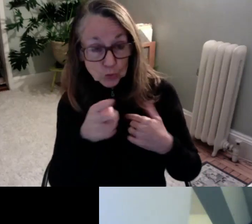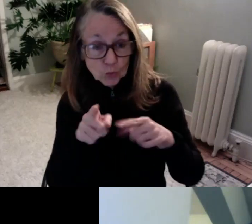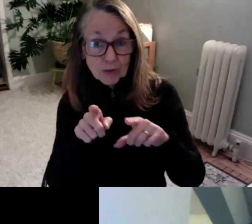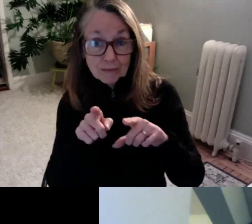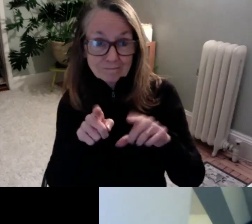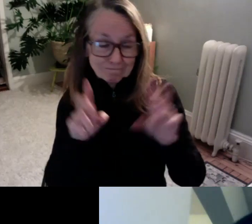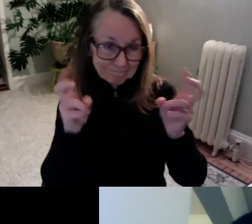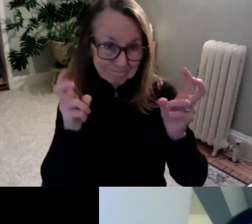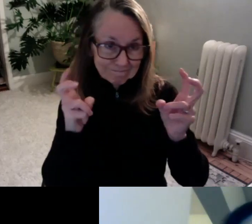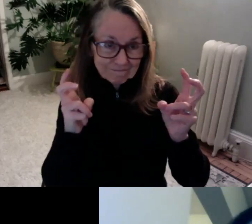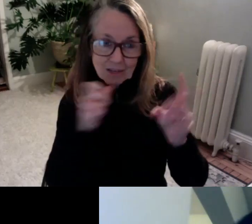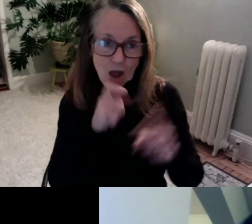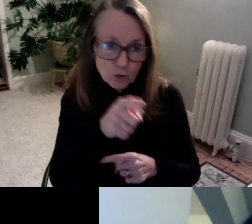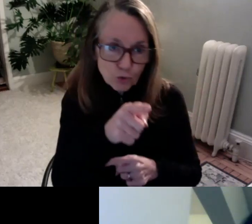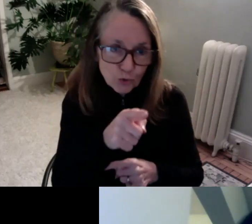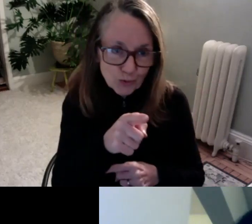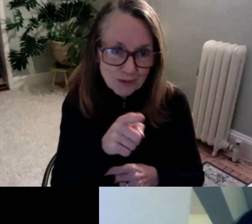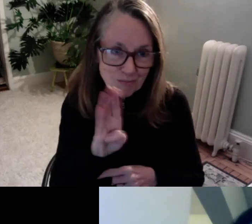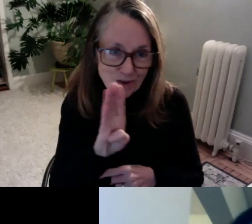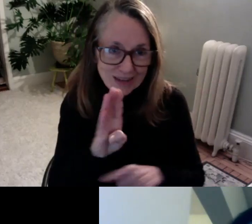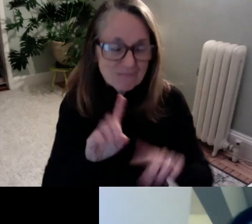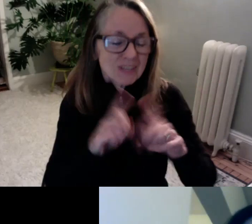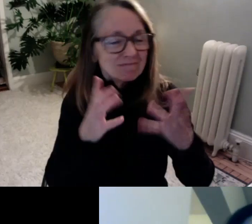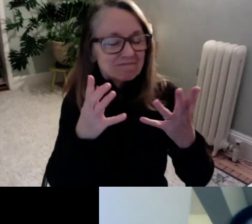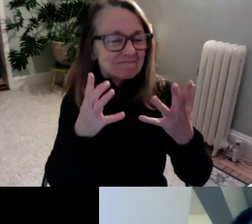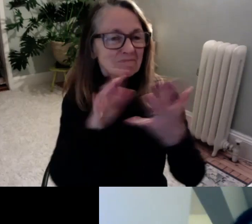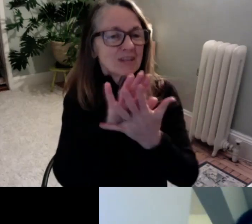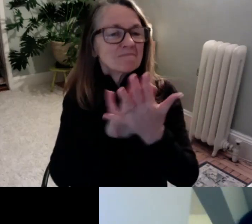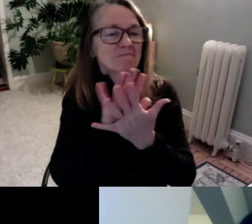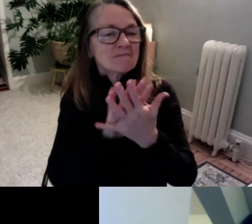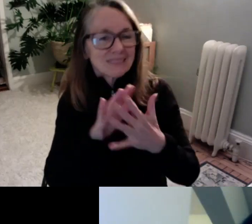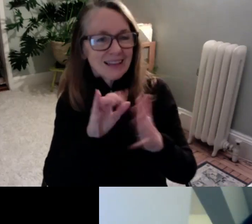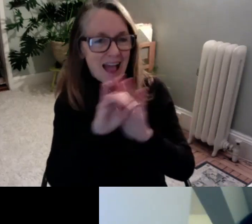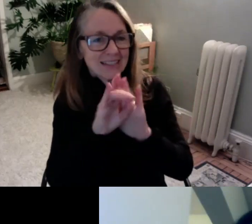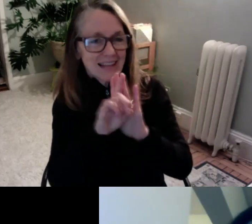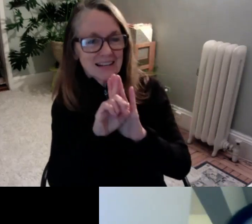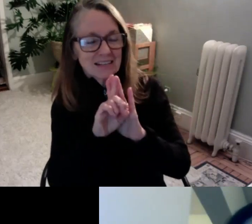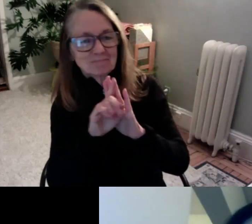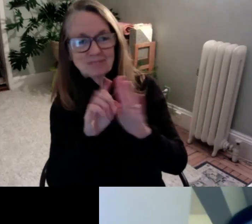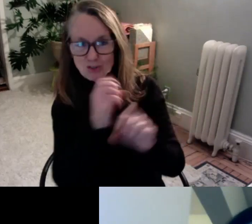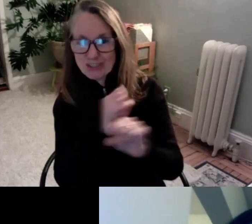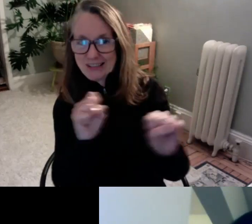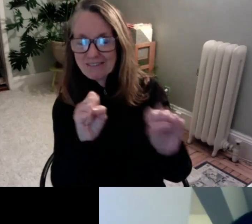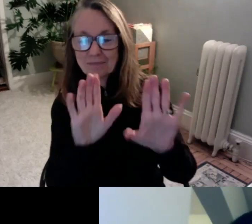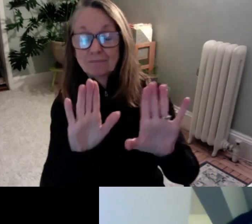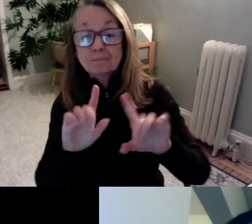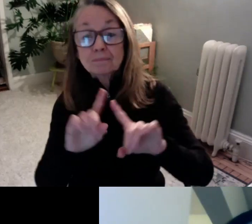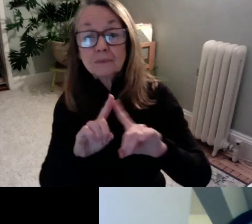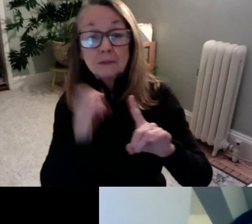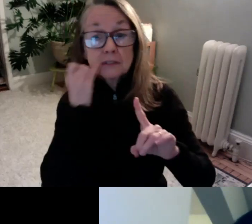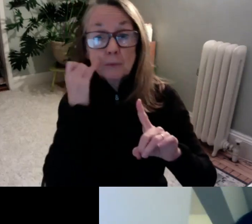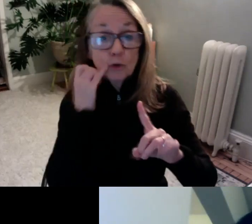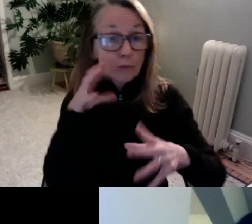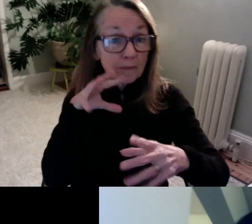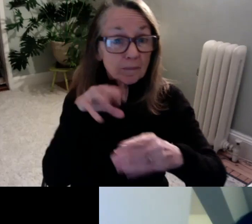you, not you, Brett. Your identity is safe with us. You know, if you engage with the hospital system and you were